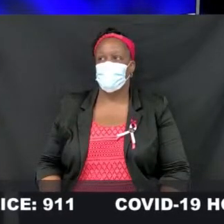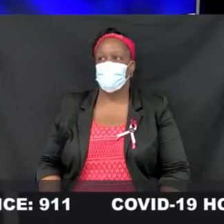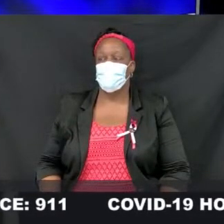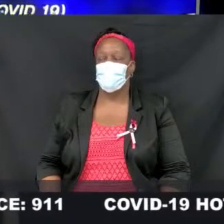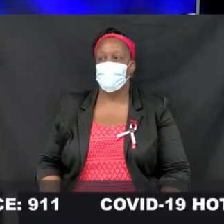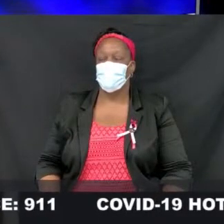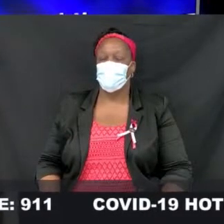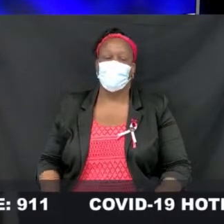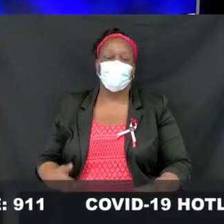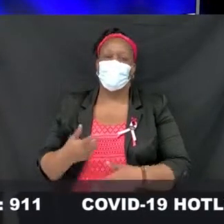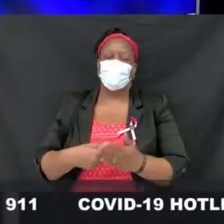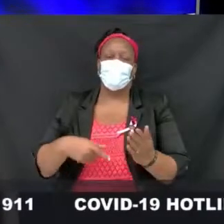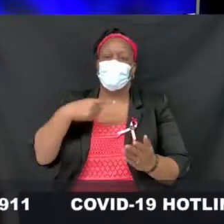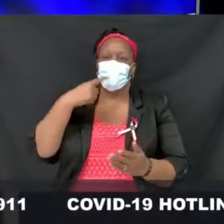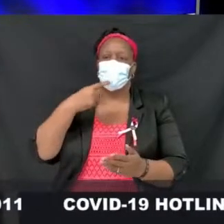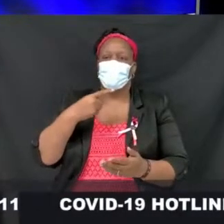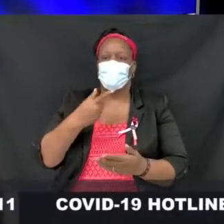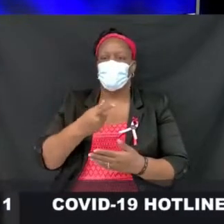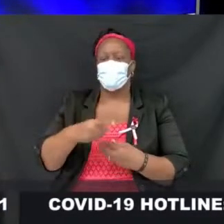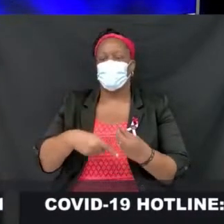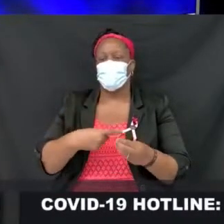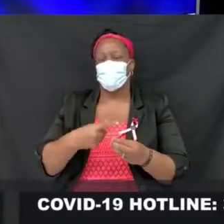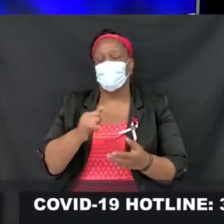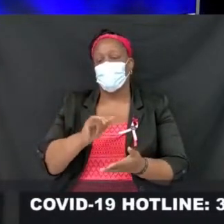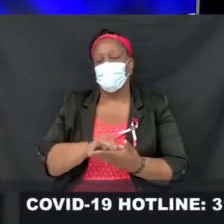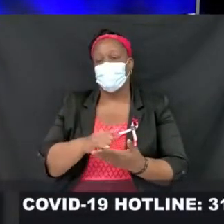accusation, Dr. Wilkinson?